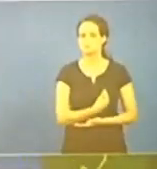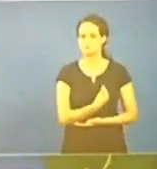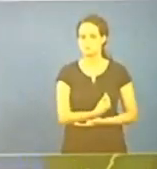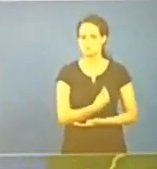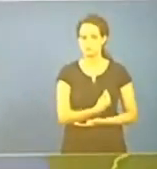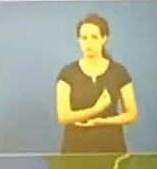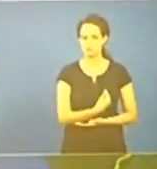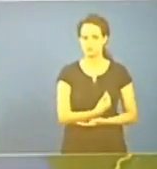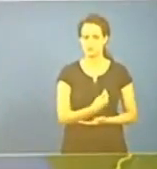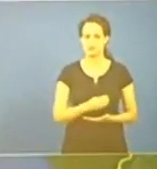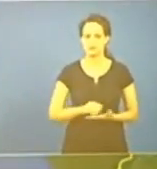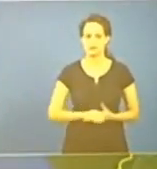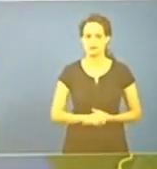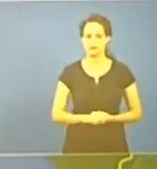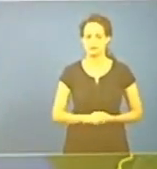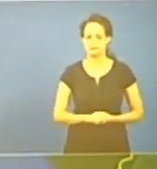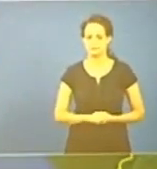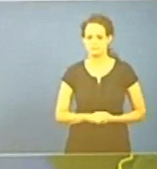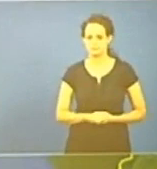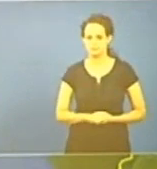Word of God, living Word of God.